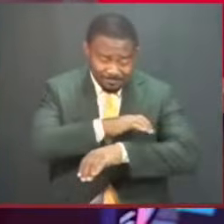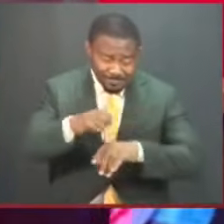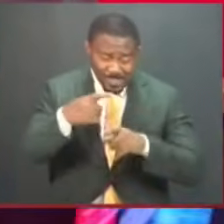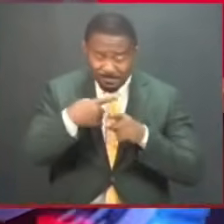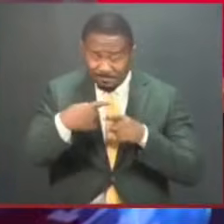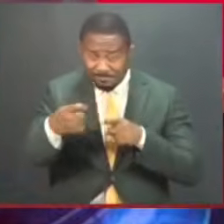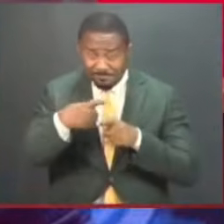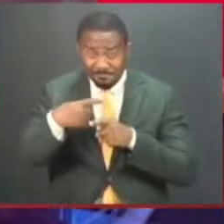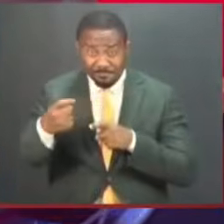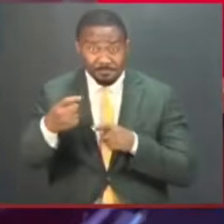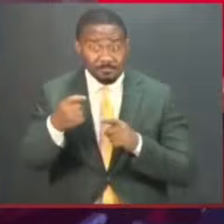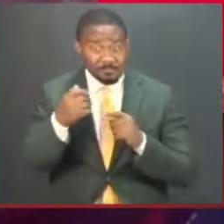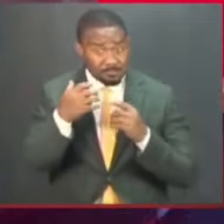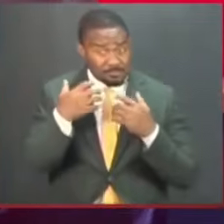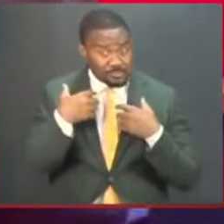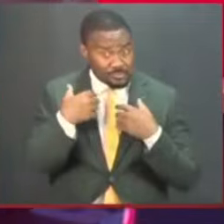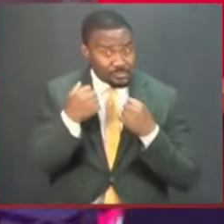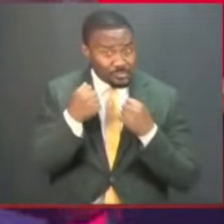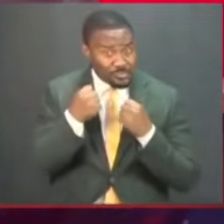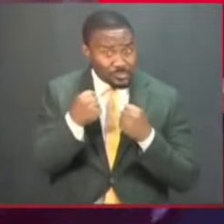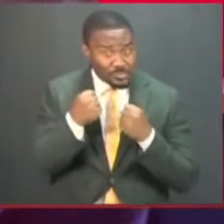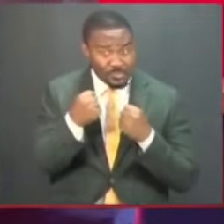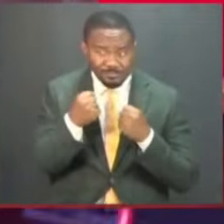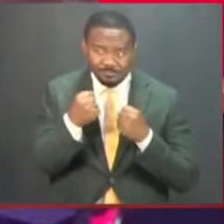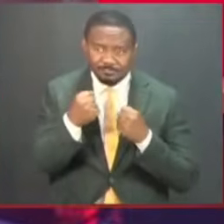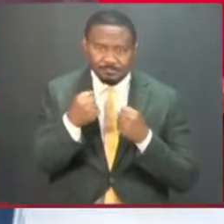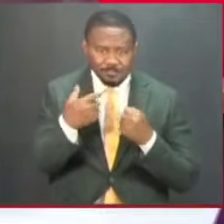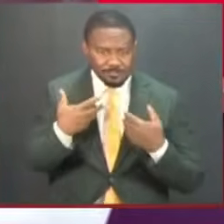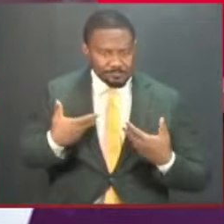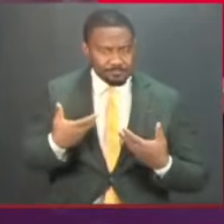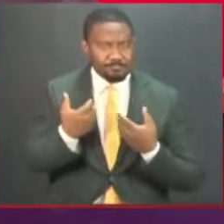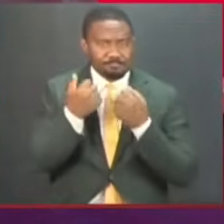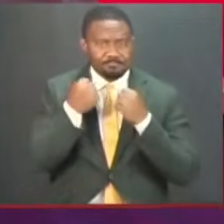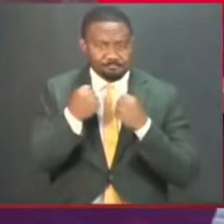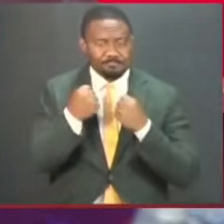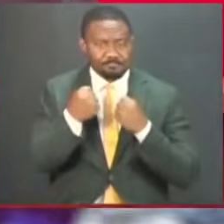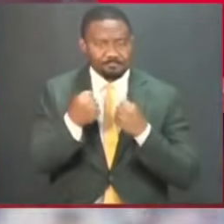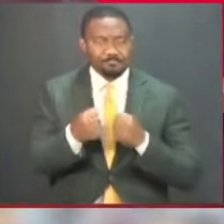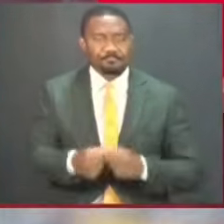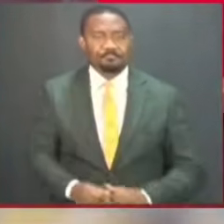and recovery of the injured.